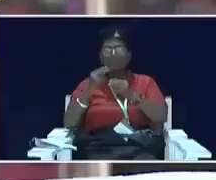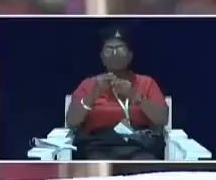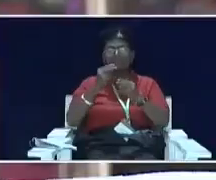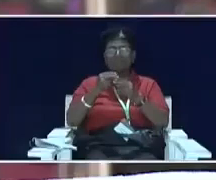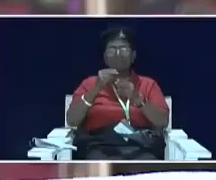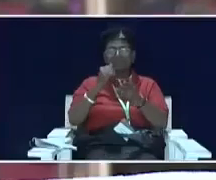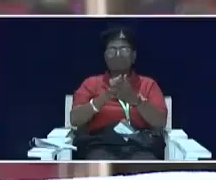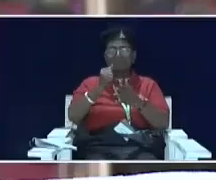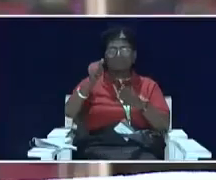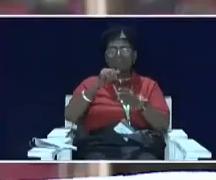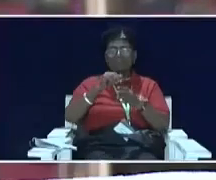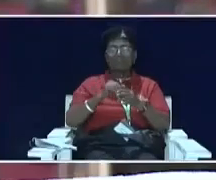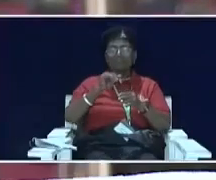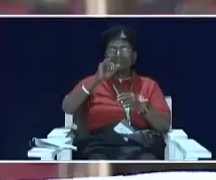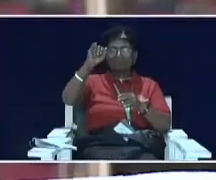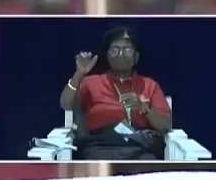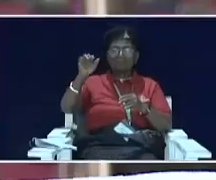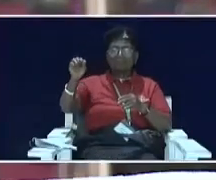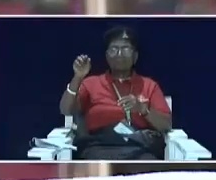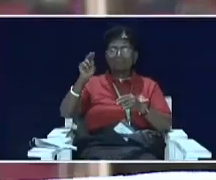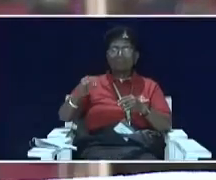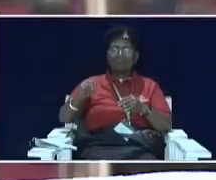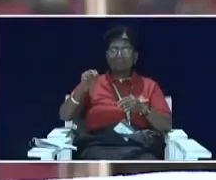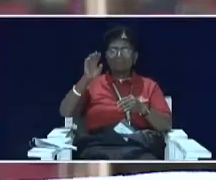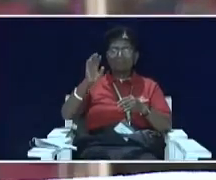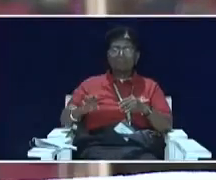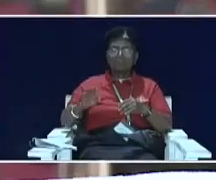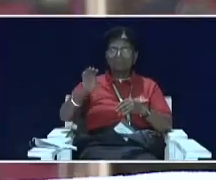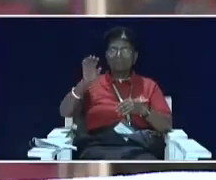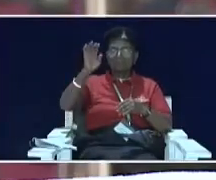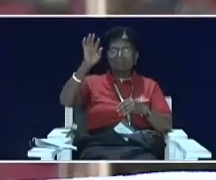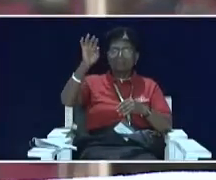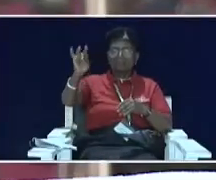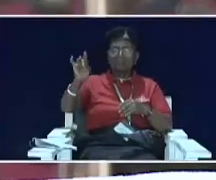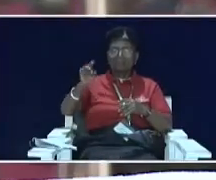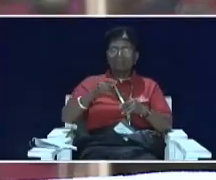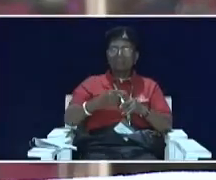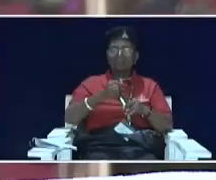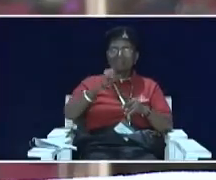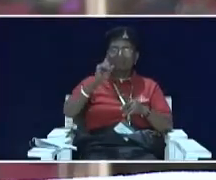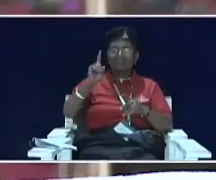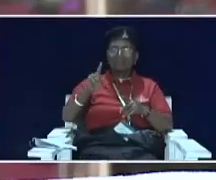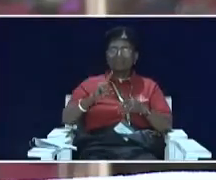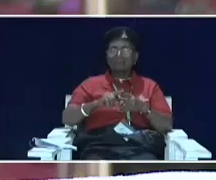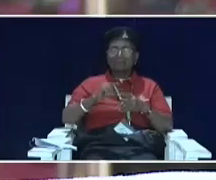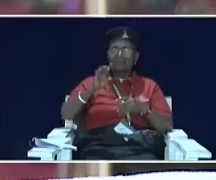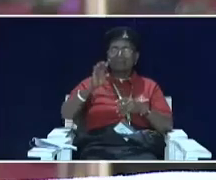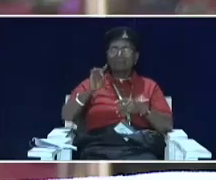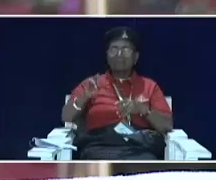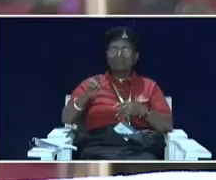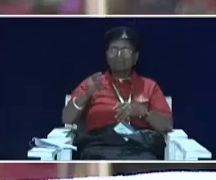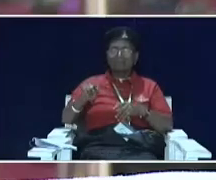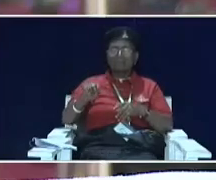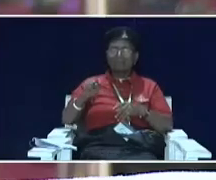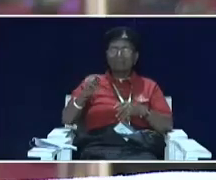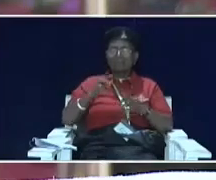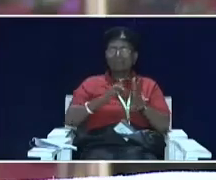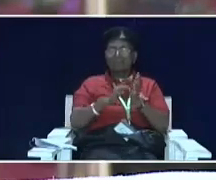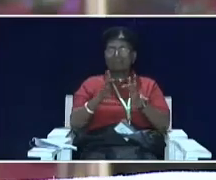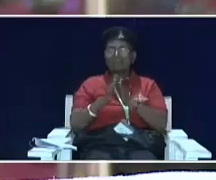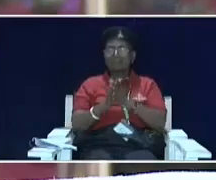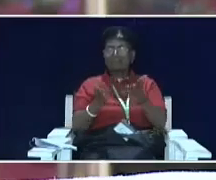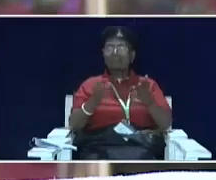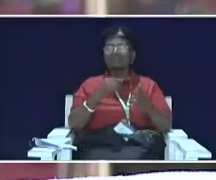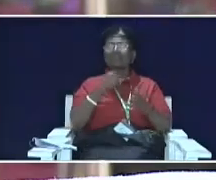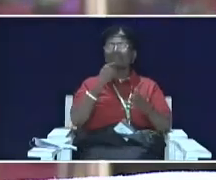In John chapter 9, from verse 1 to 7, the Bible tells us that Jesus saw a blind man. A